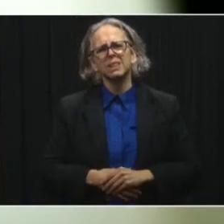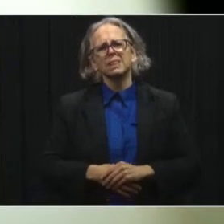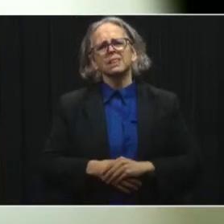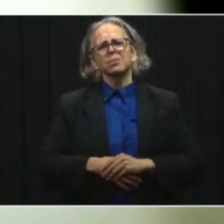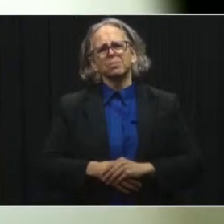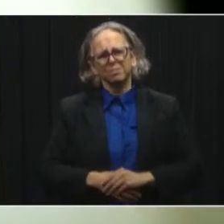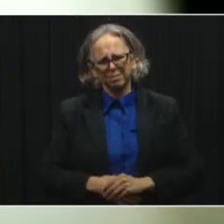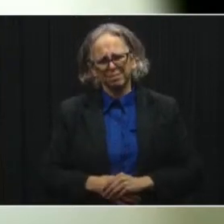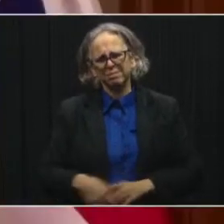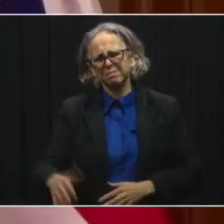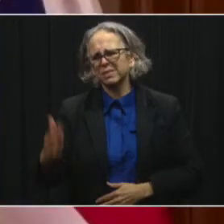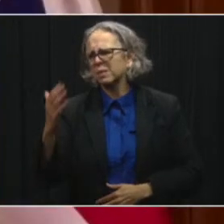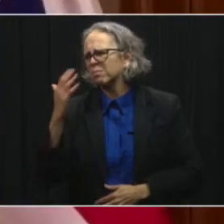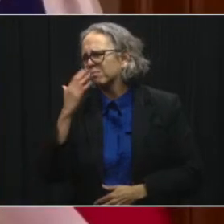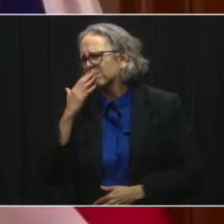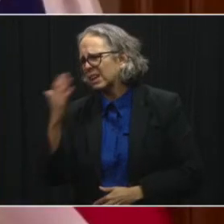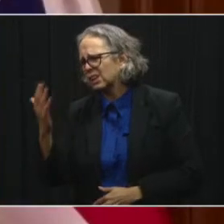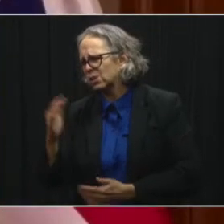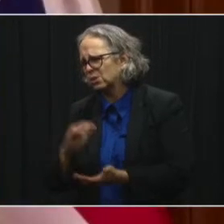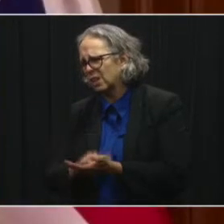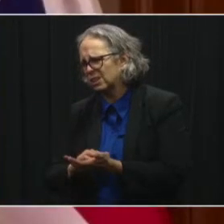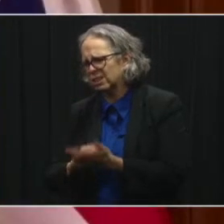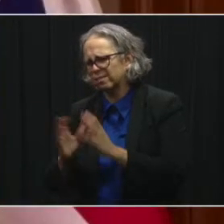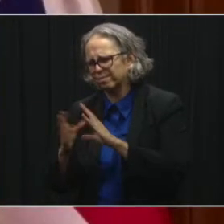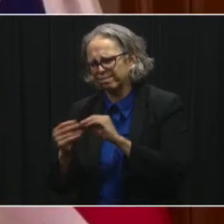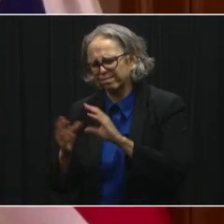Thank you, Doctor. That's